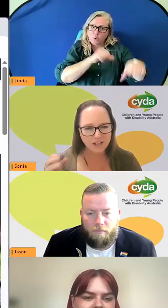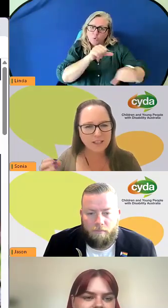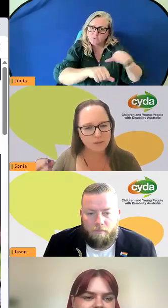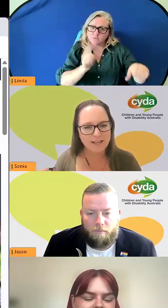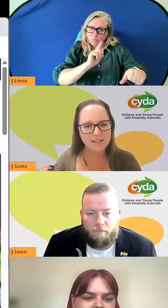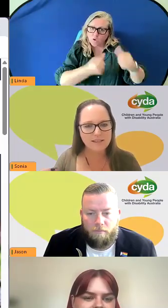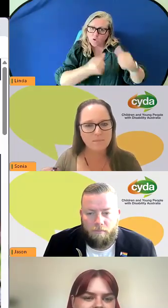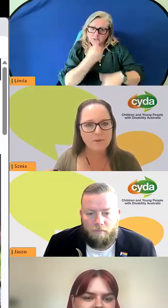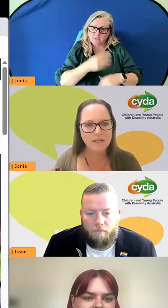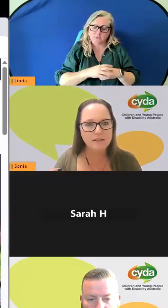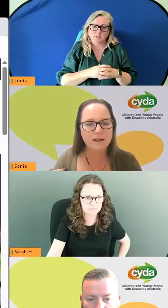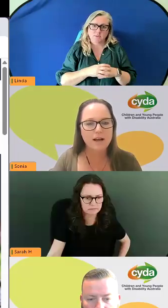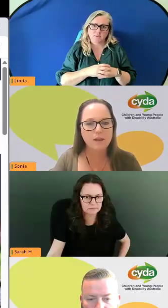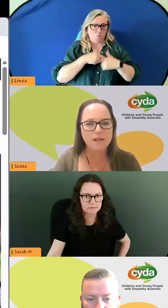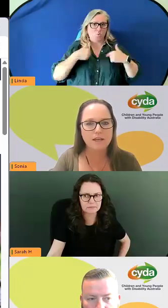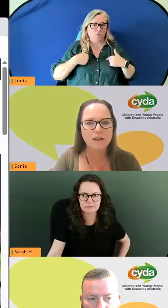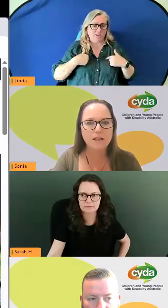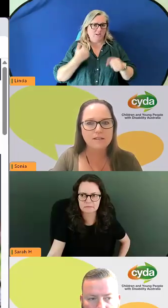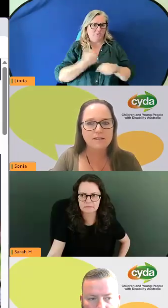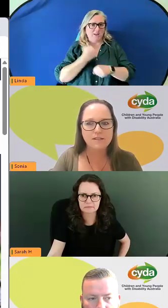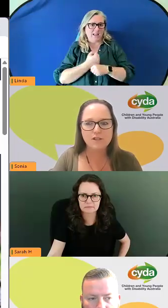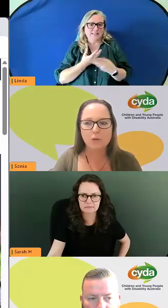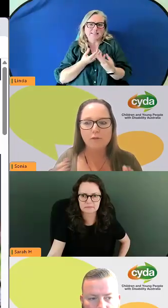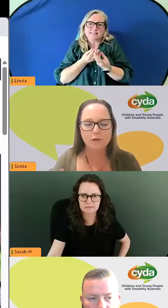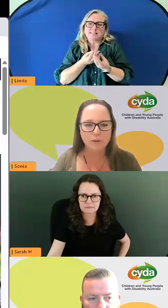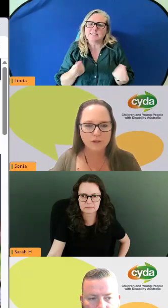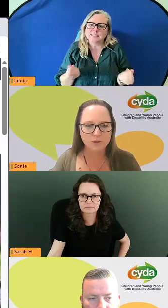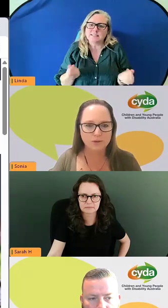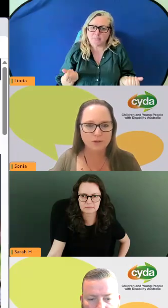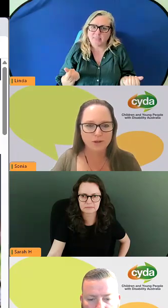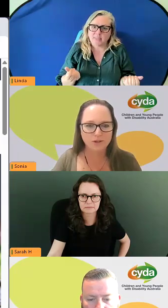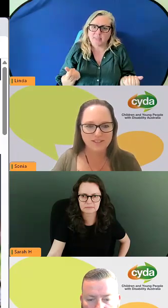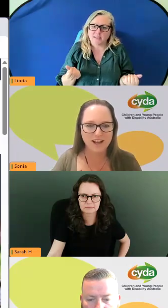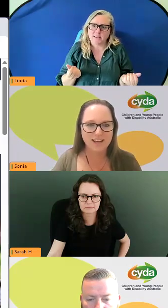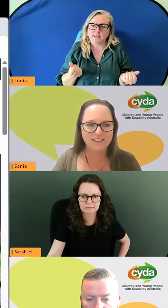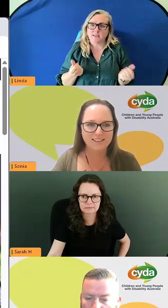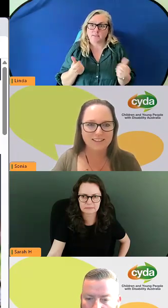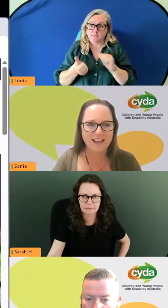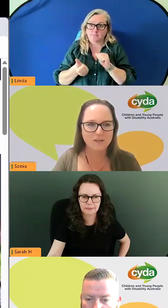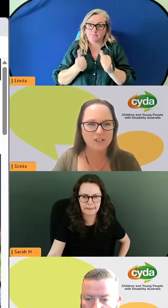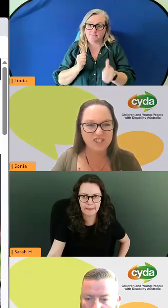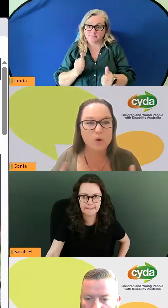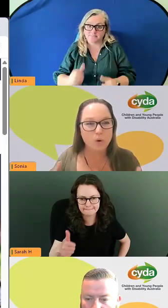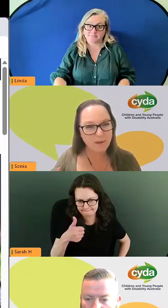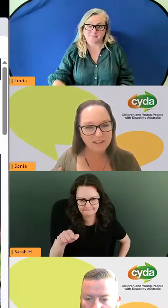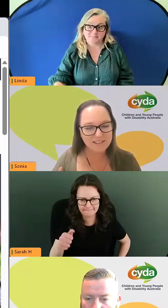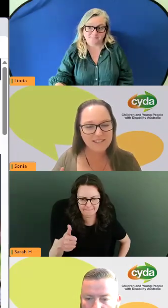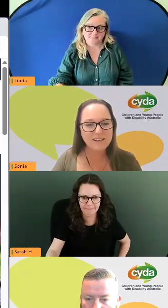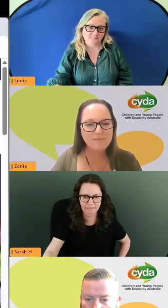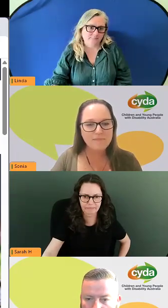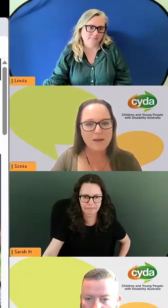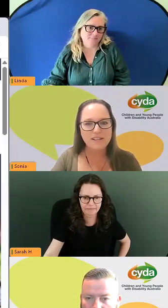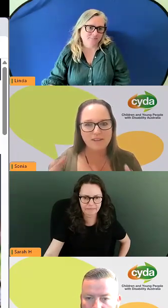we actually created something. I think so often we do co-design and we just talk about